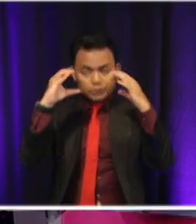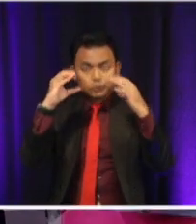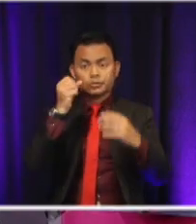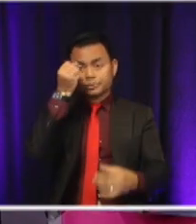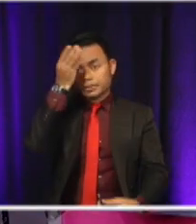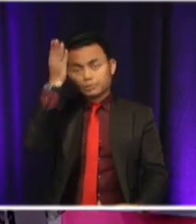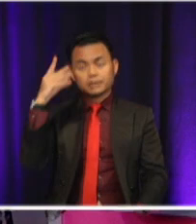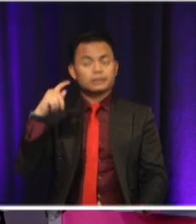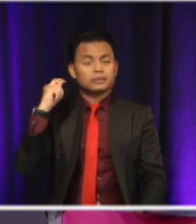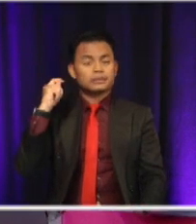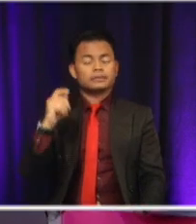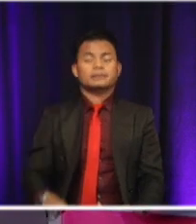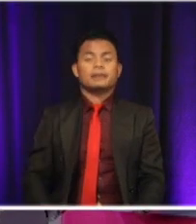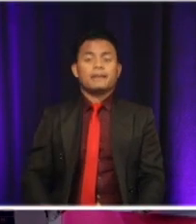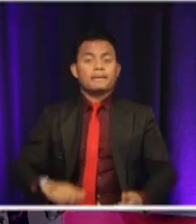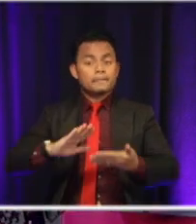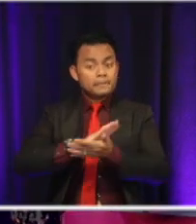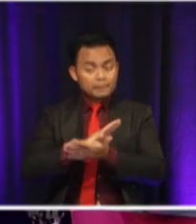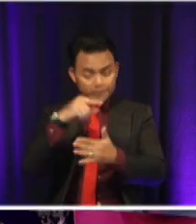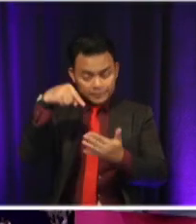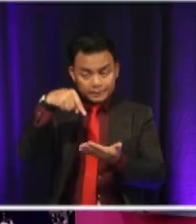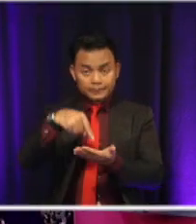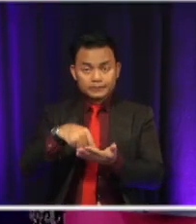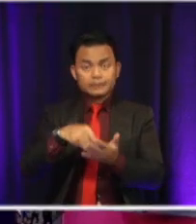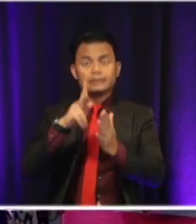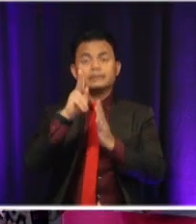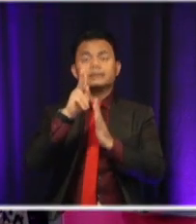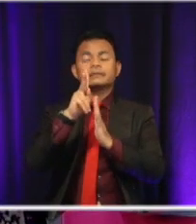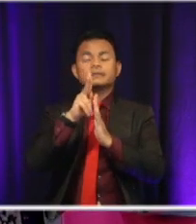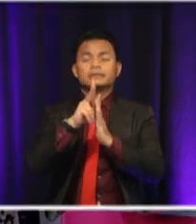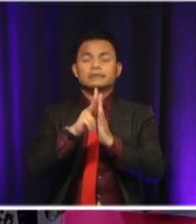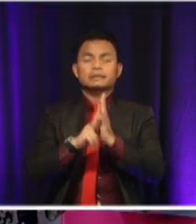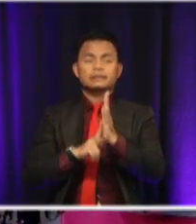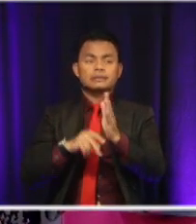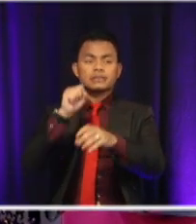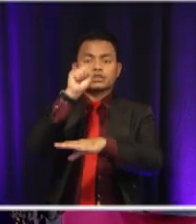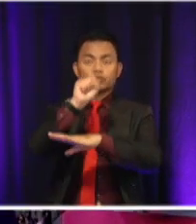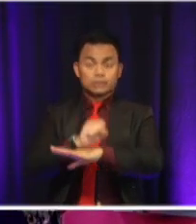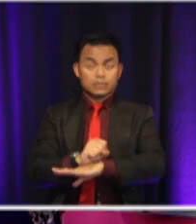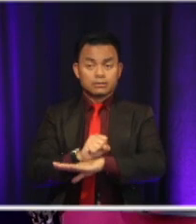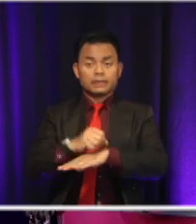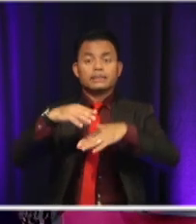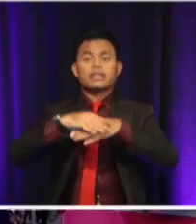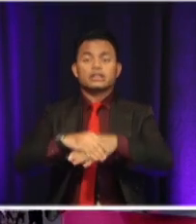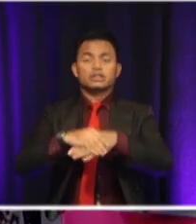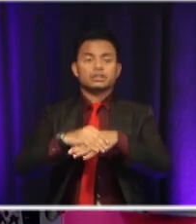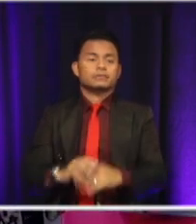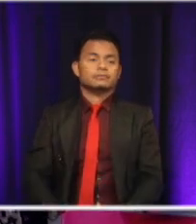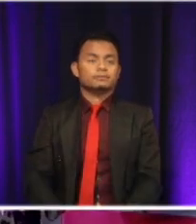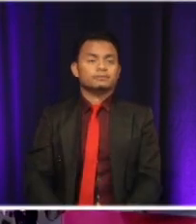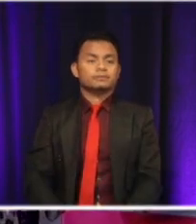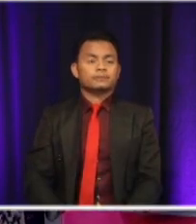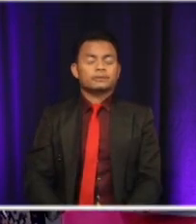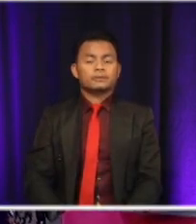is called Kesusasteraan Inggeris, and it will be, for those